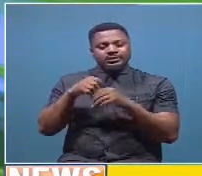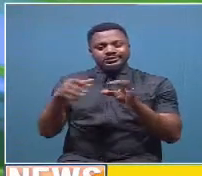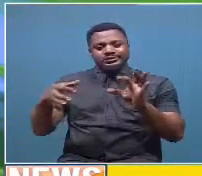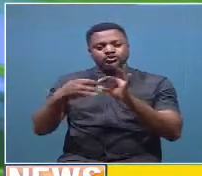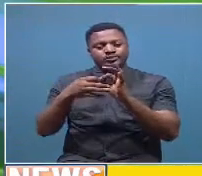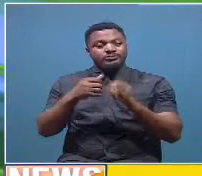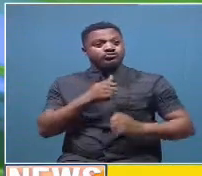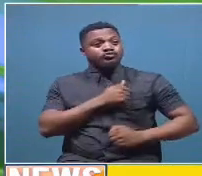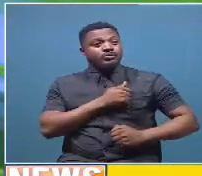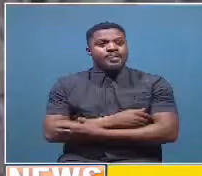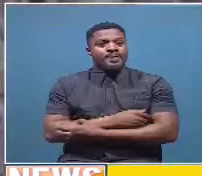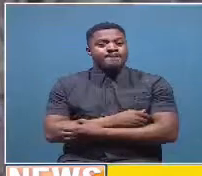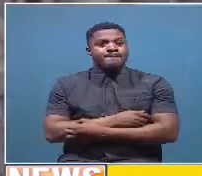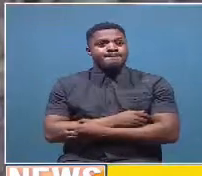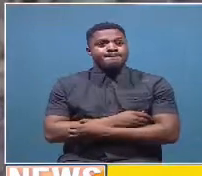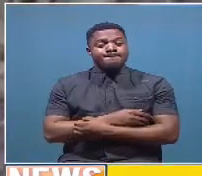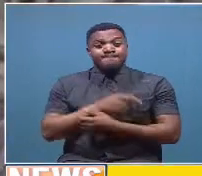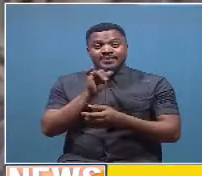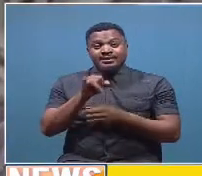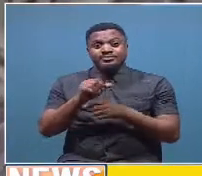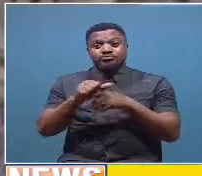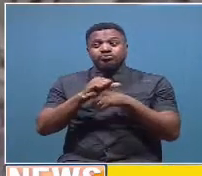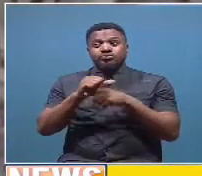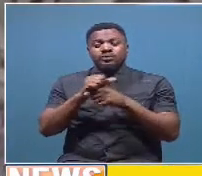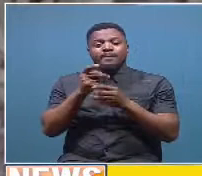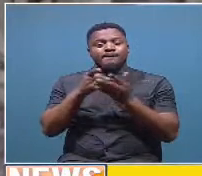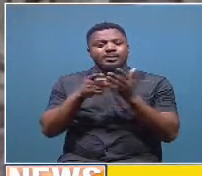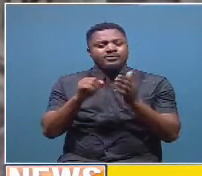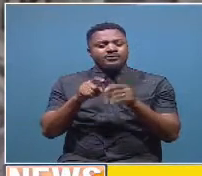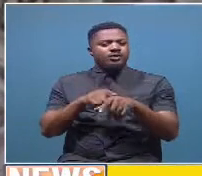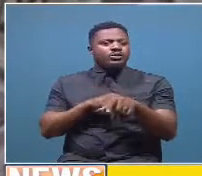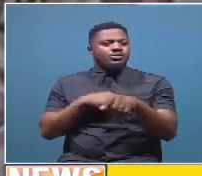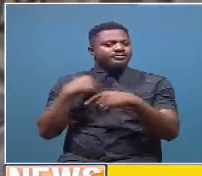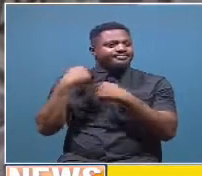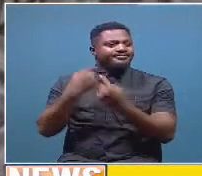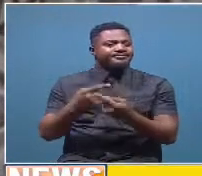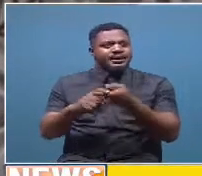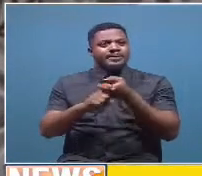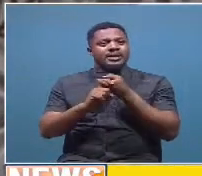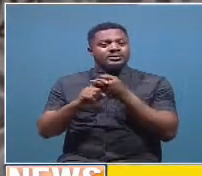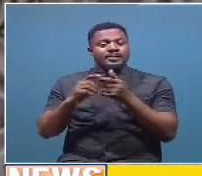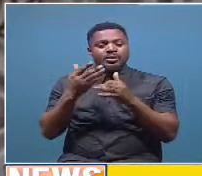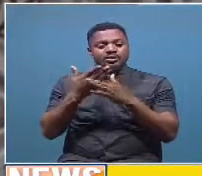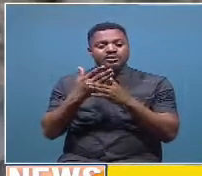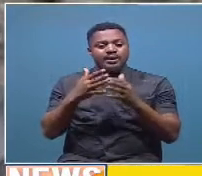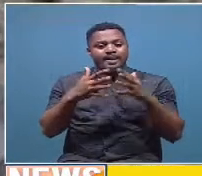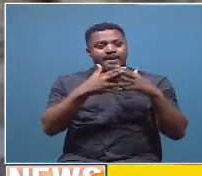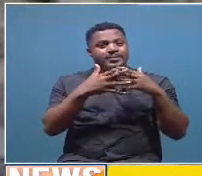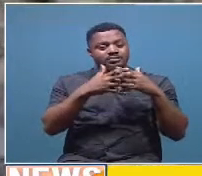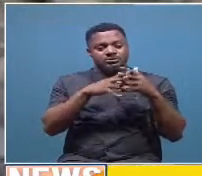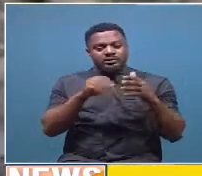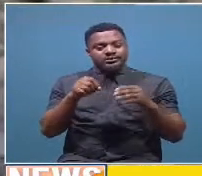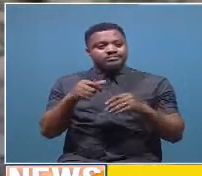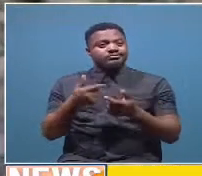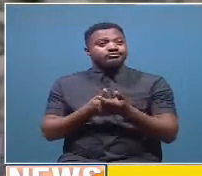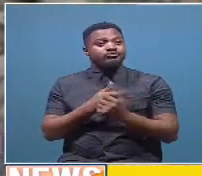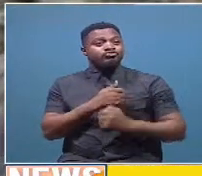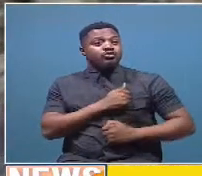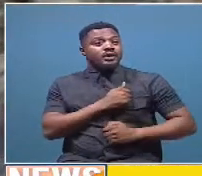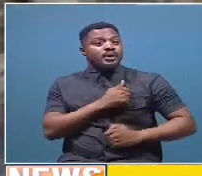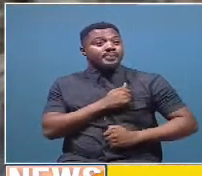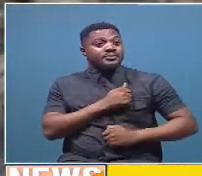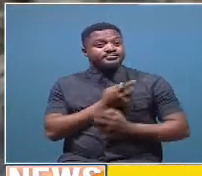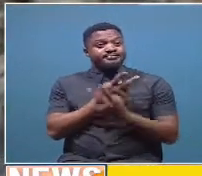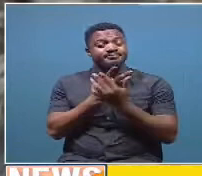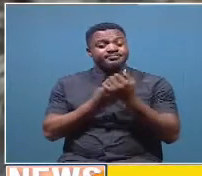joint military exercise. This exercise is also part of a long-standing partnership between the United States Army, the Ghana Armed